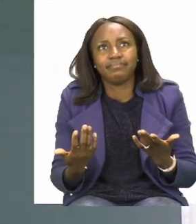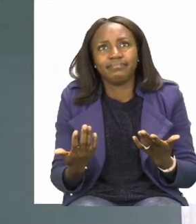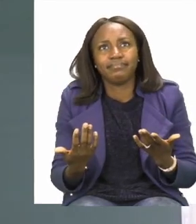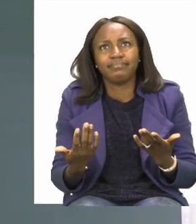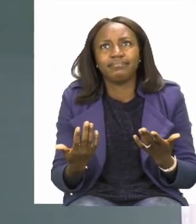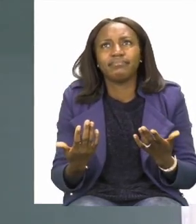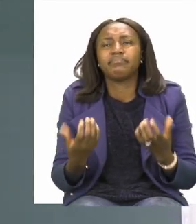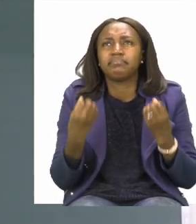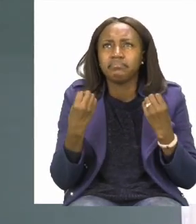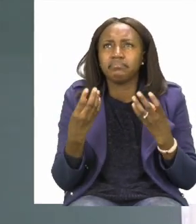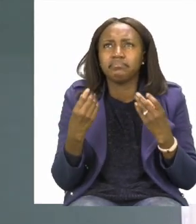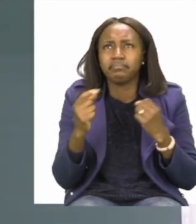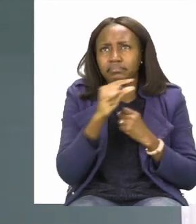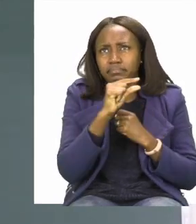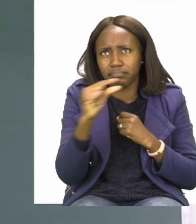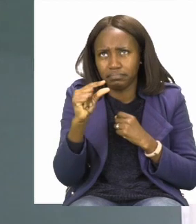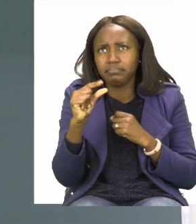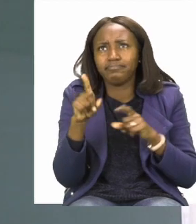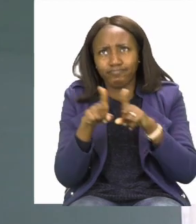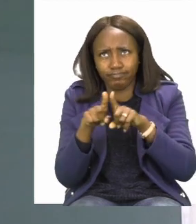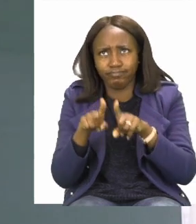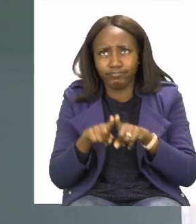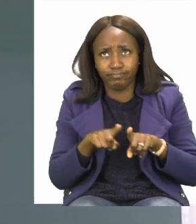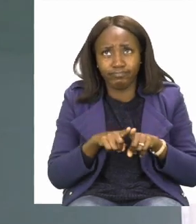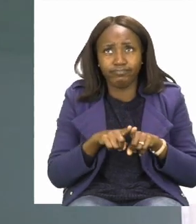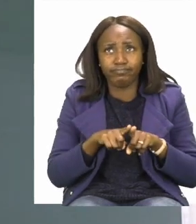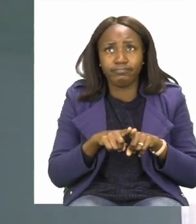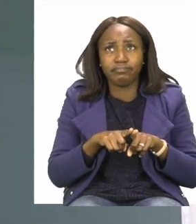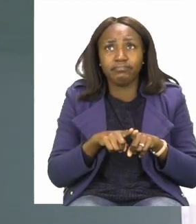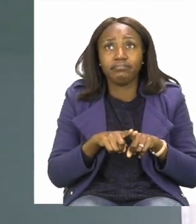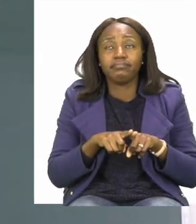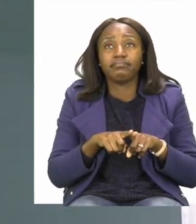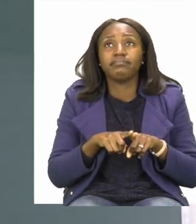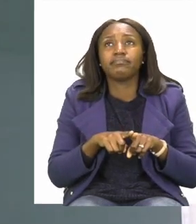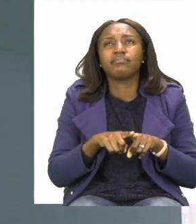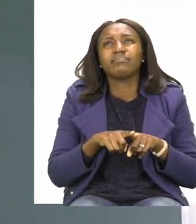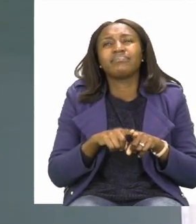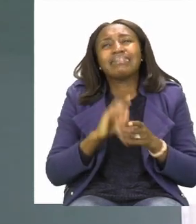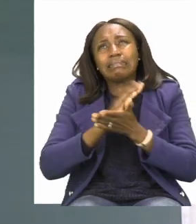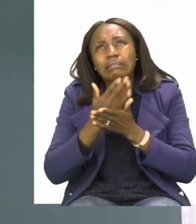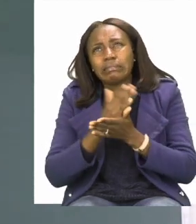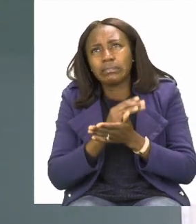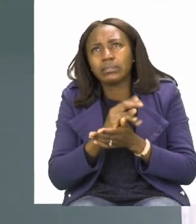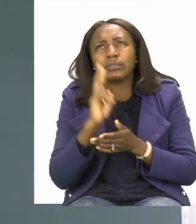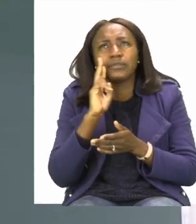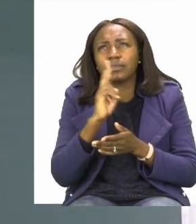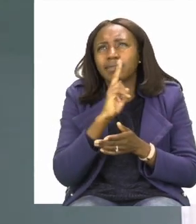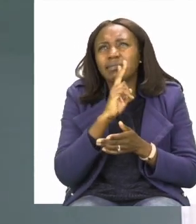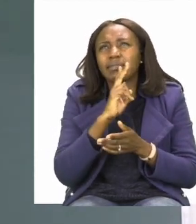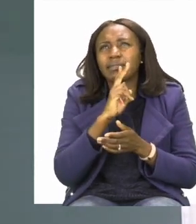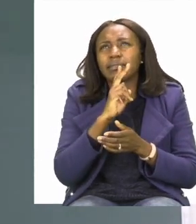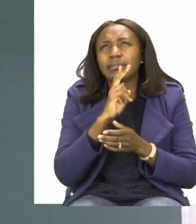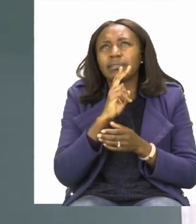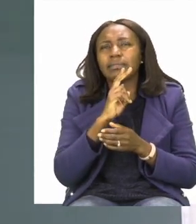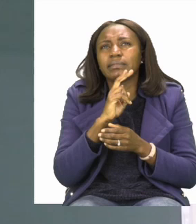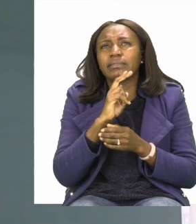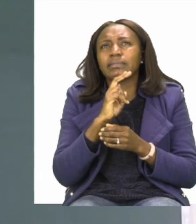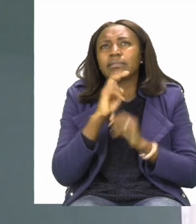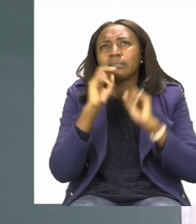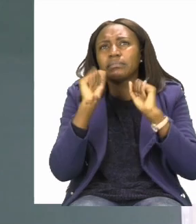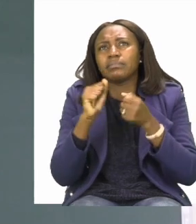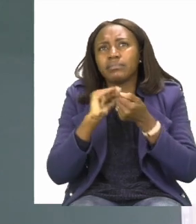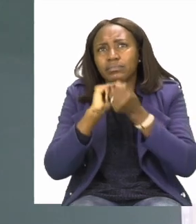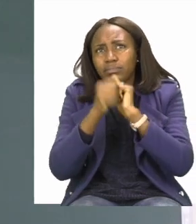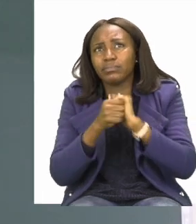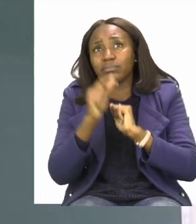all words, but not for every single one of them. There are some words where you actually have to double the last